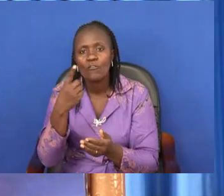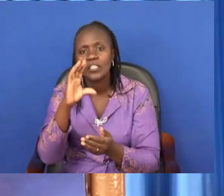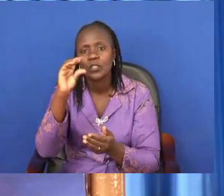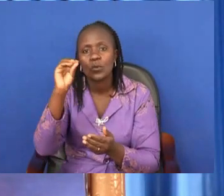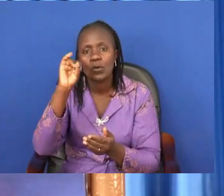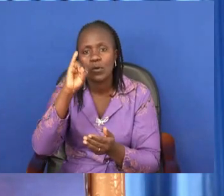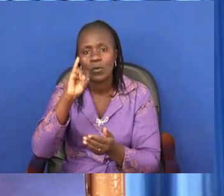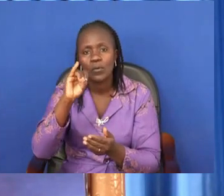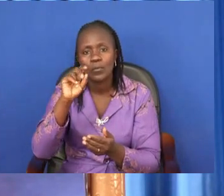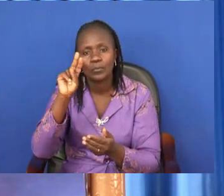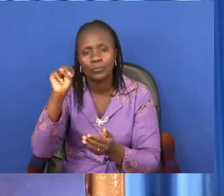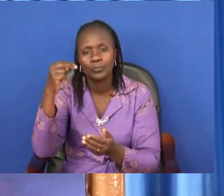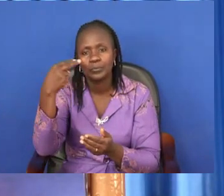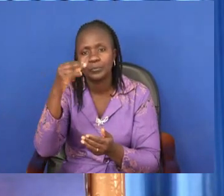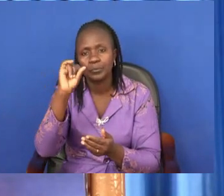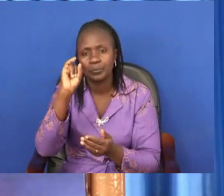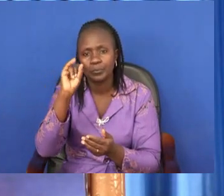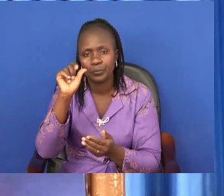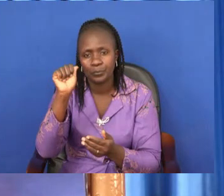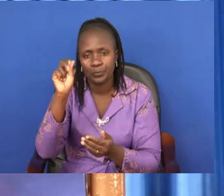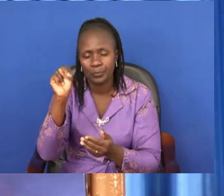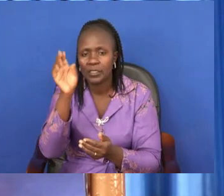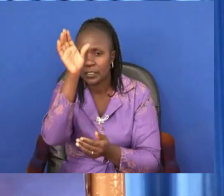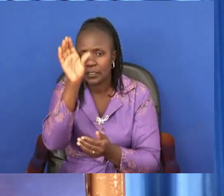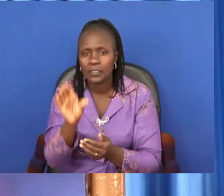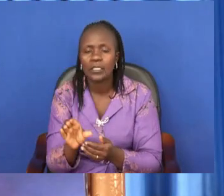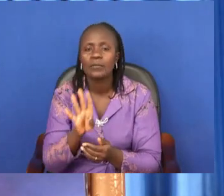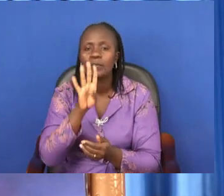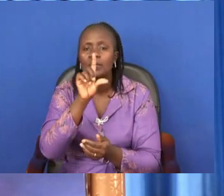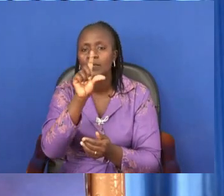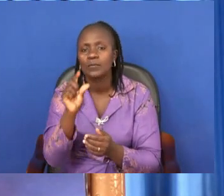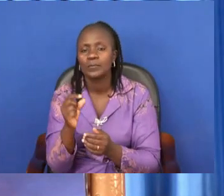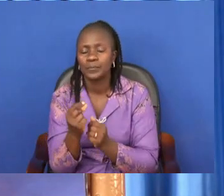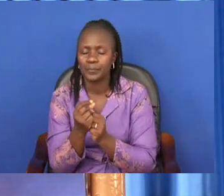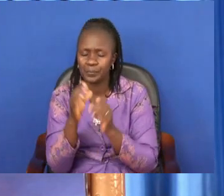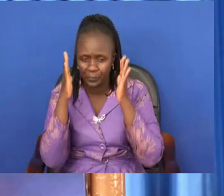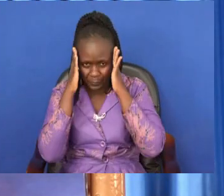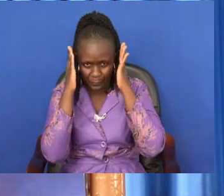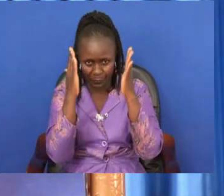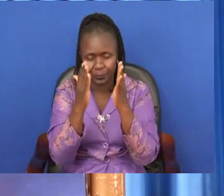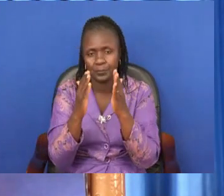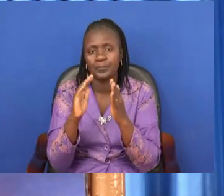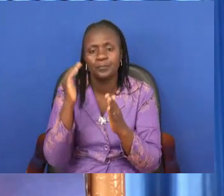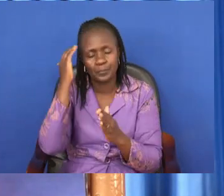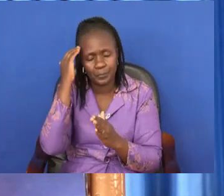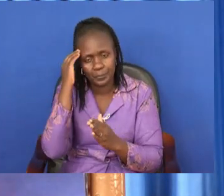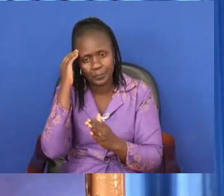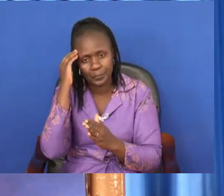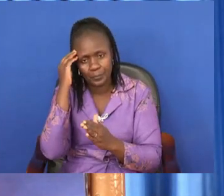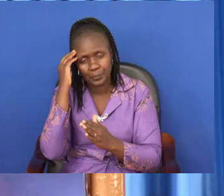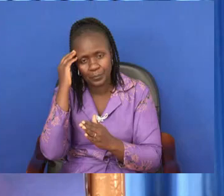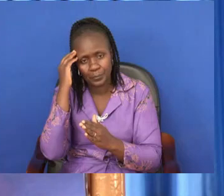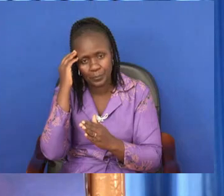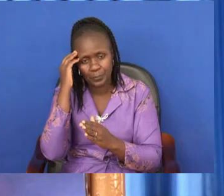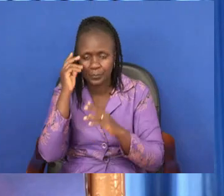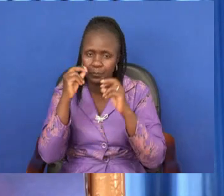Corinthians, chapter 4, verse 14 to 21. That is where we are going to focus our minds. And today we